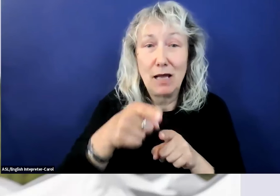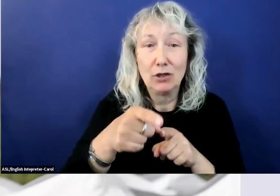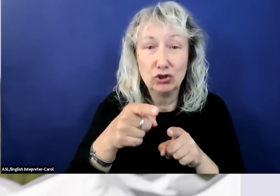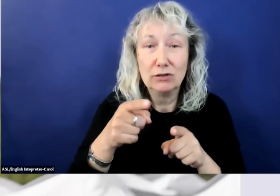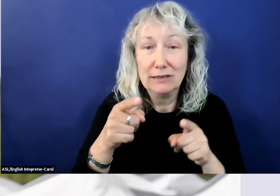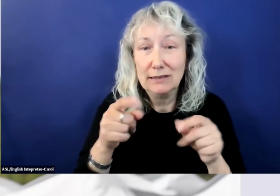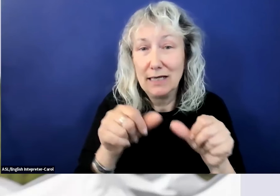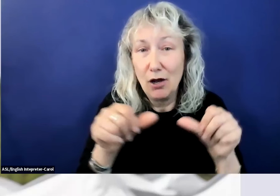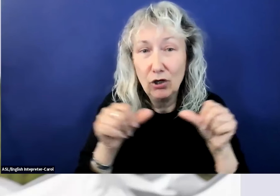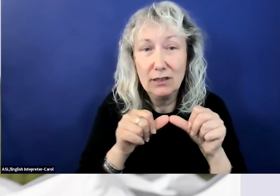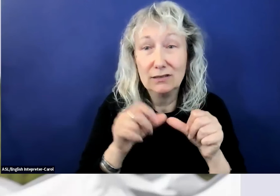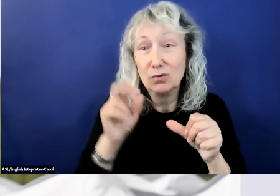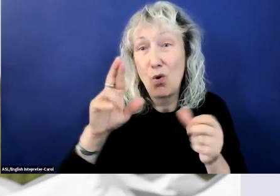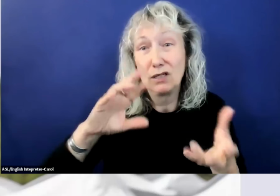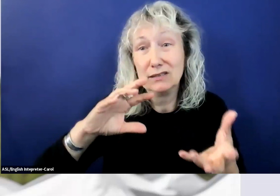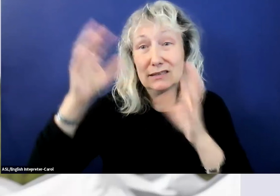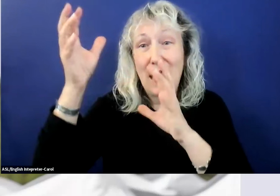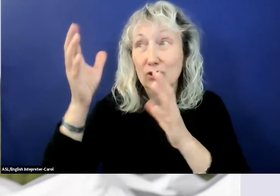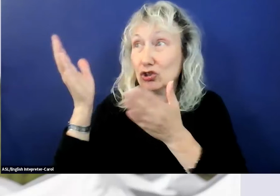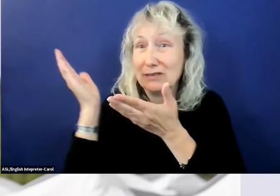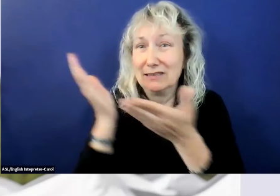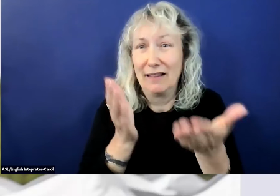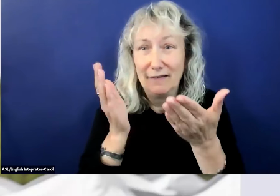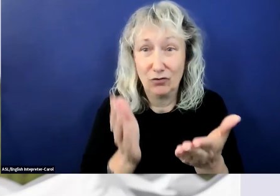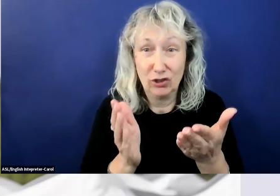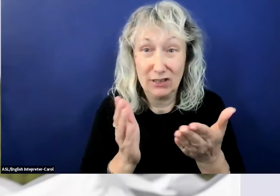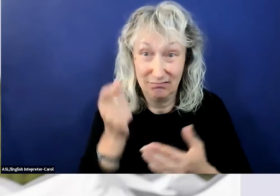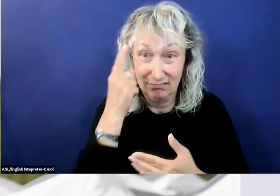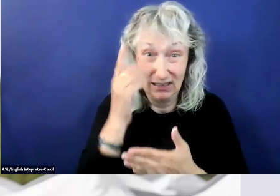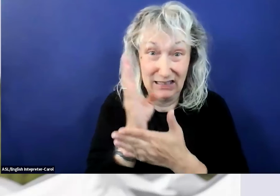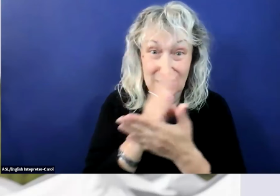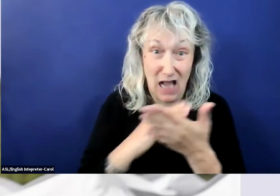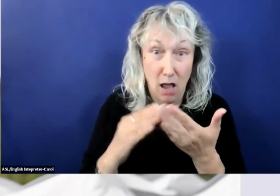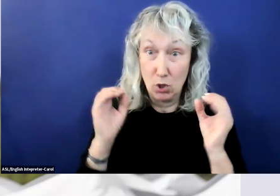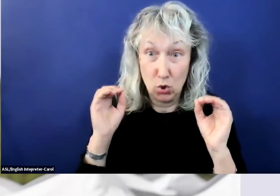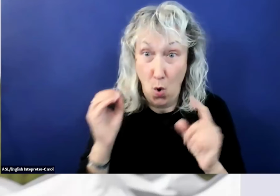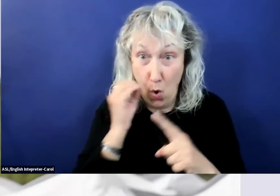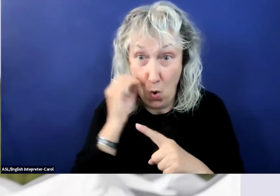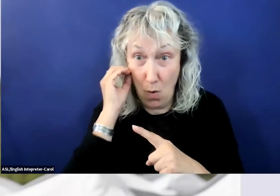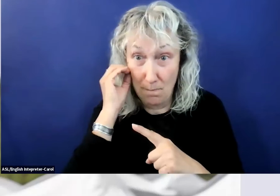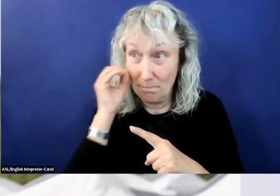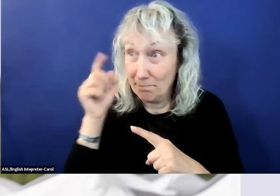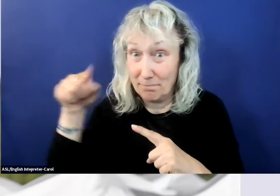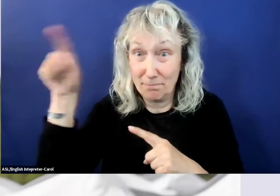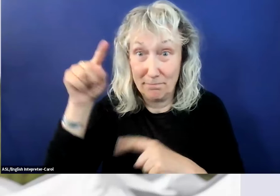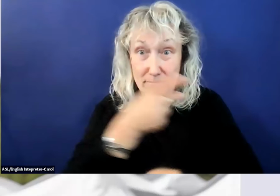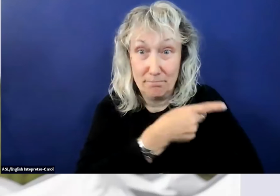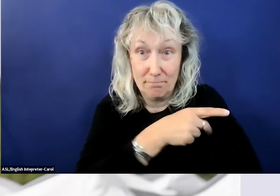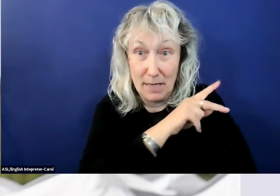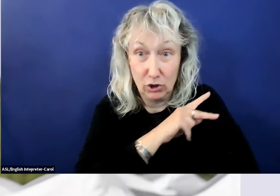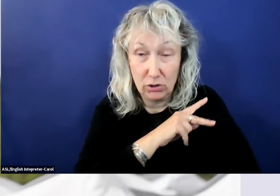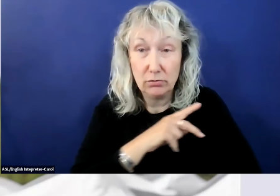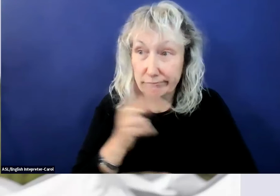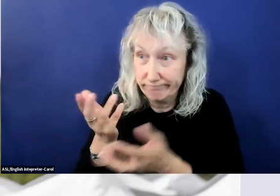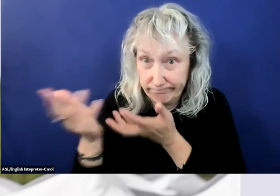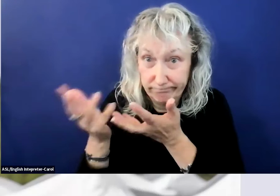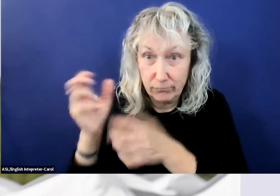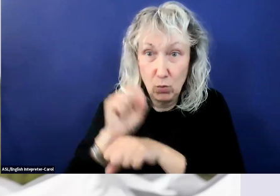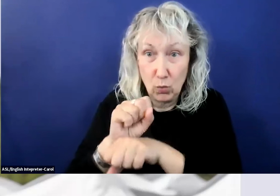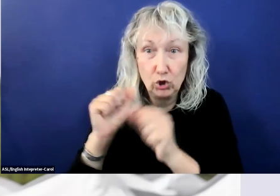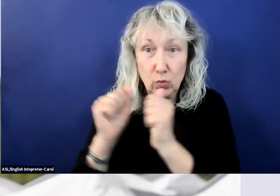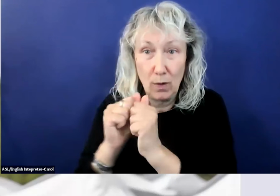area deliveries. We have some houseless patients that have worked with local brick and mortar pharmacies to